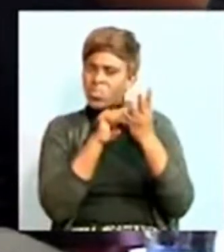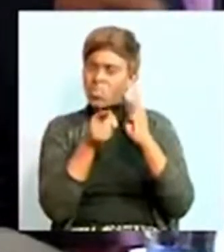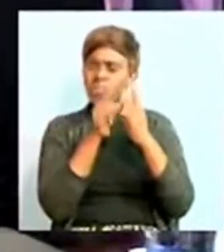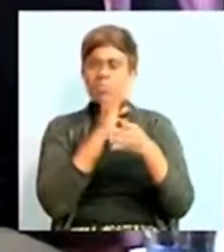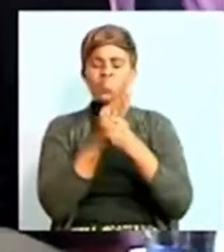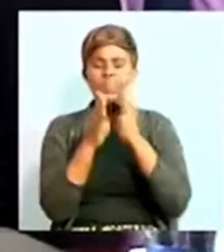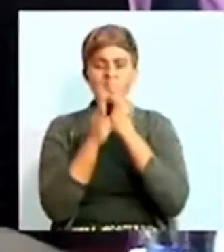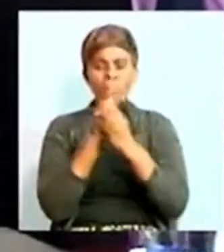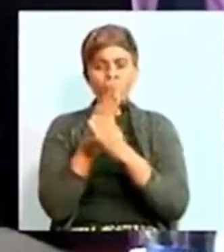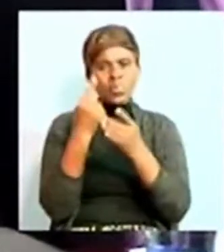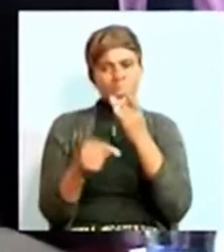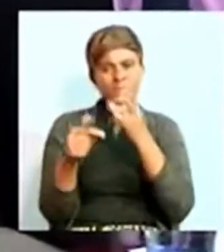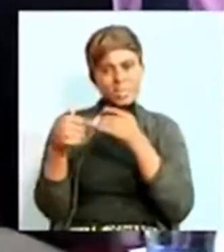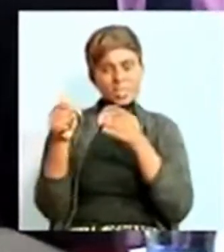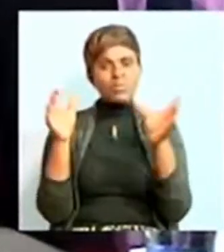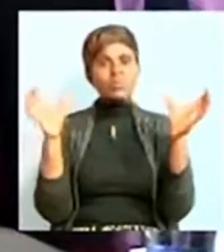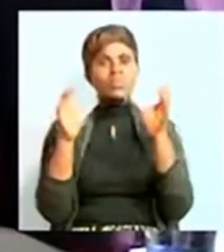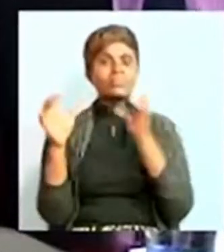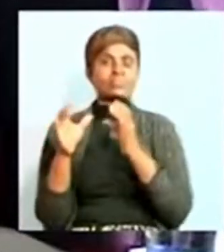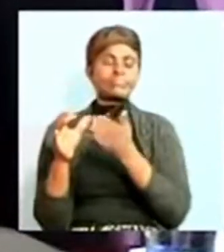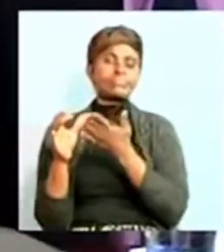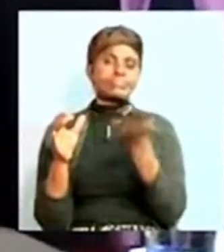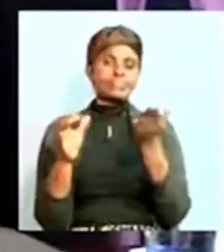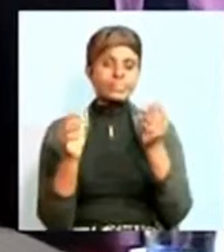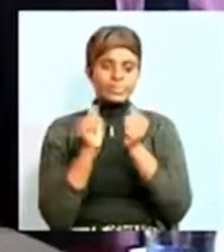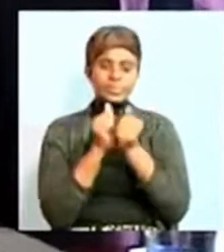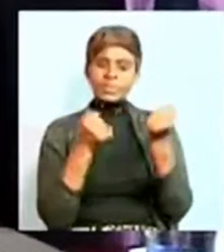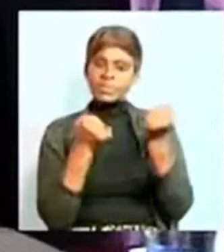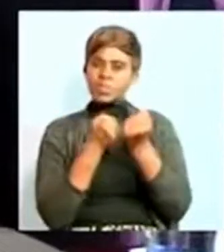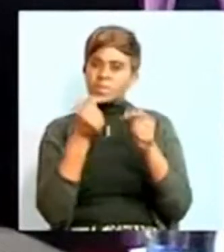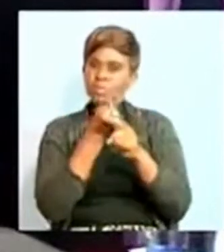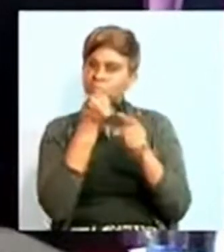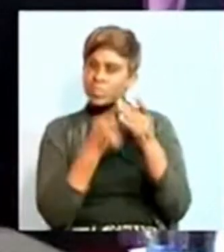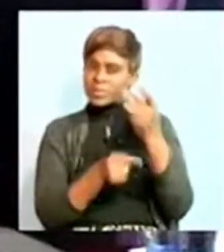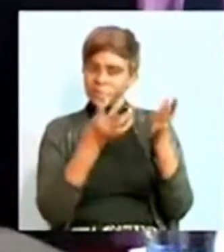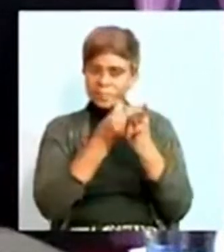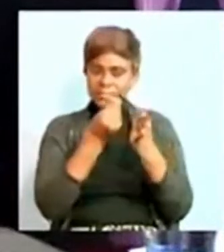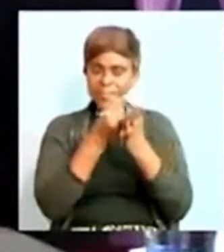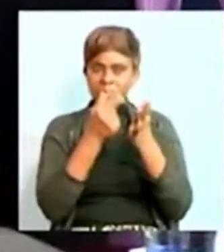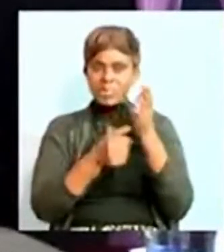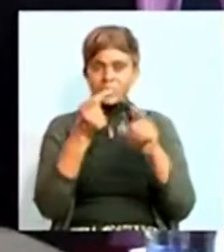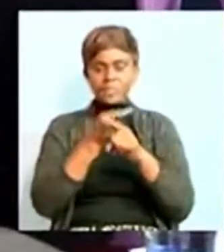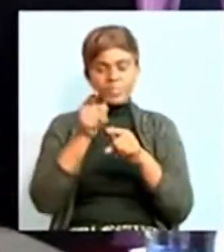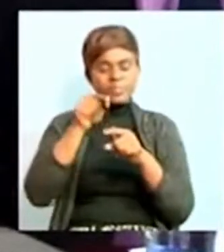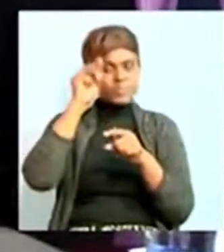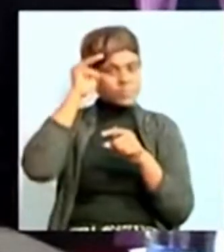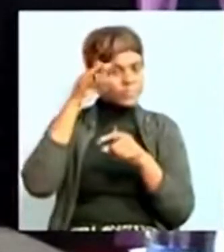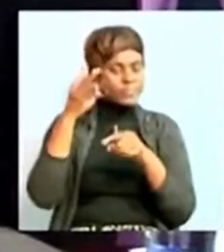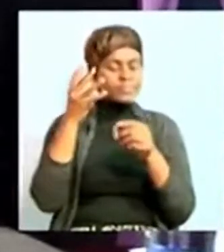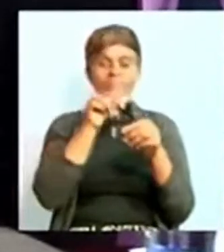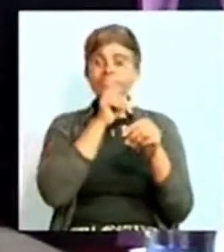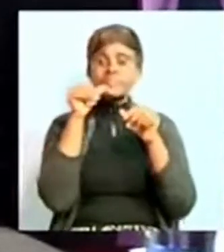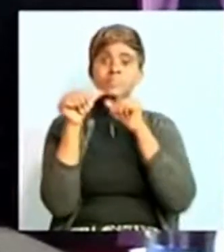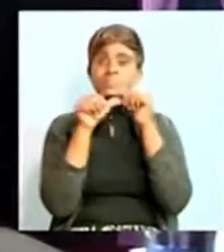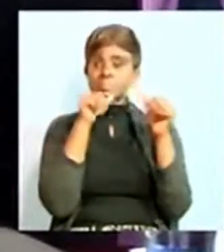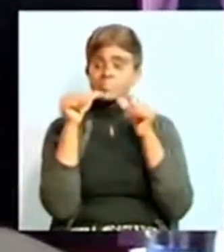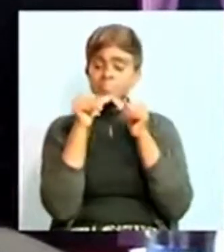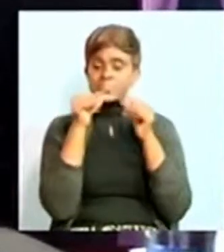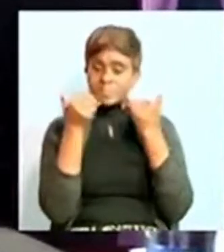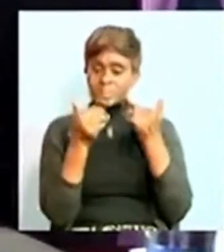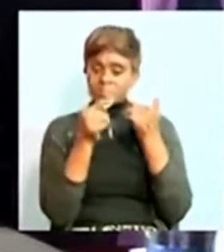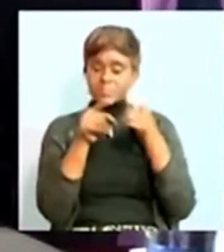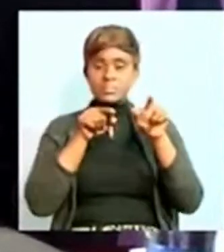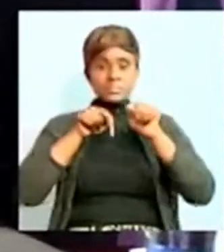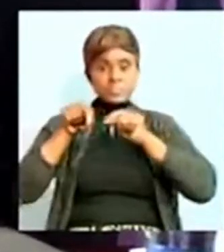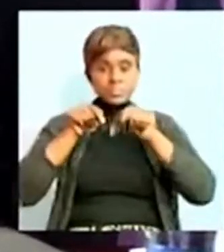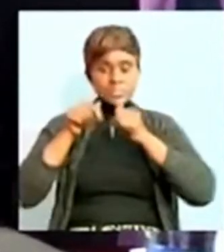the community themselves with support from funding that came from the Ministry of Agriculture. Hence, the